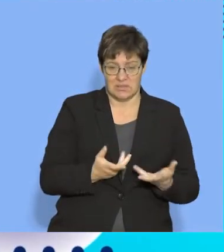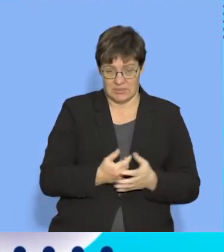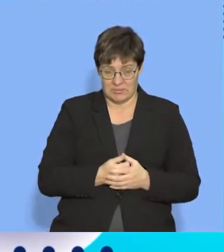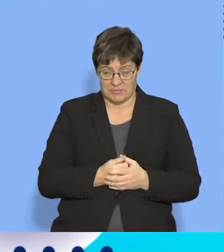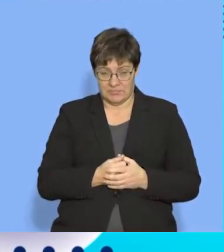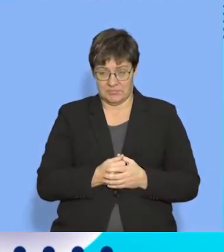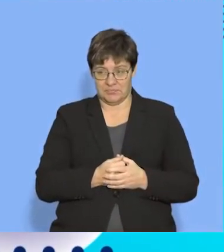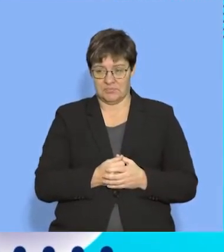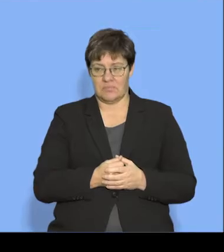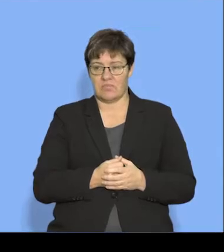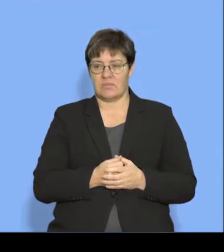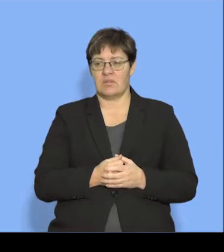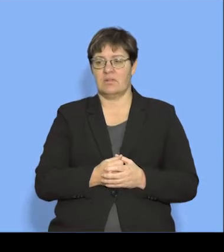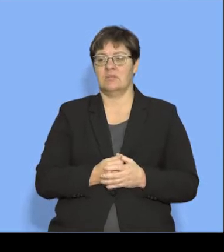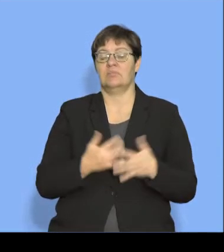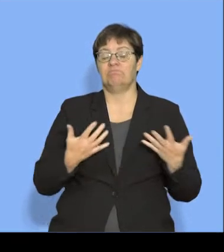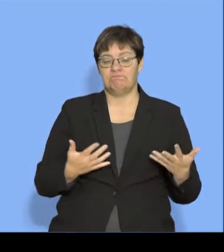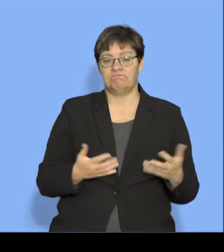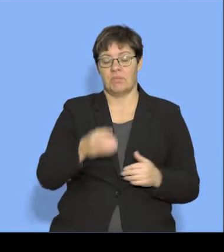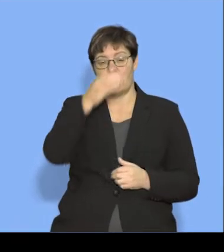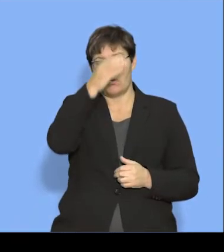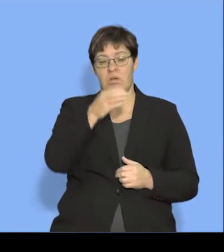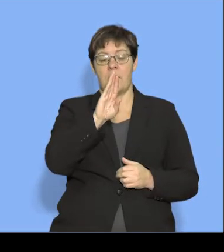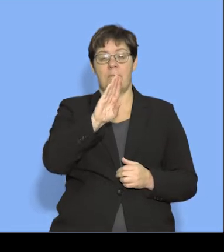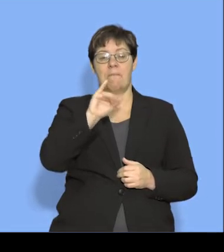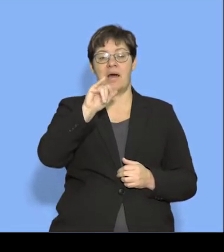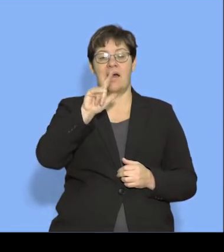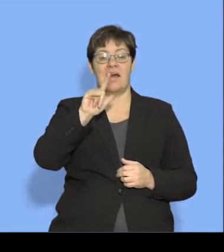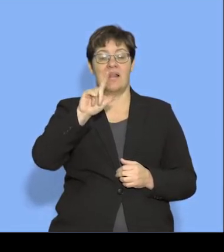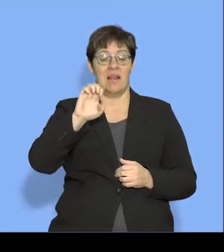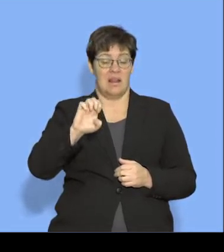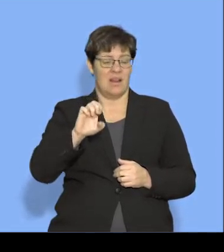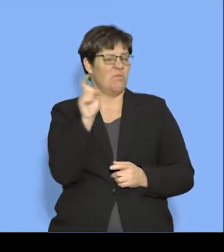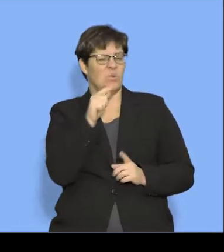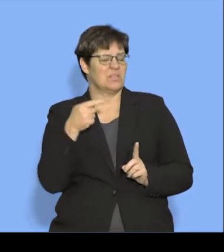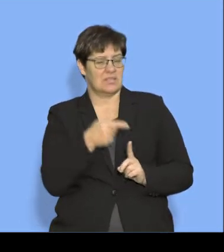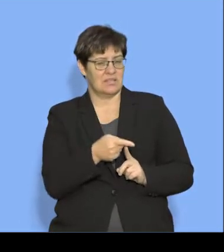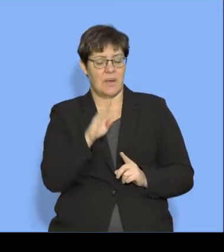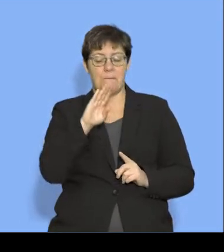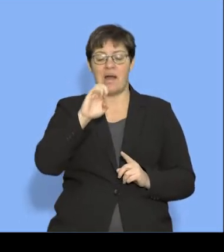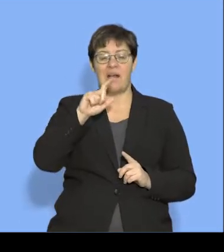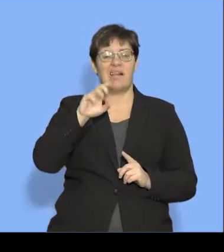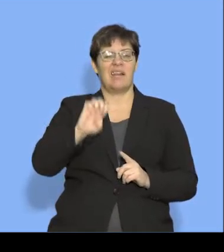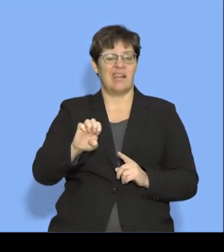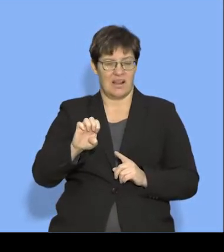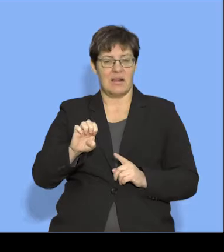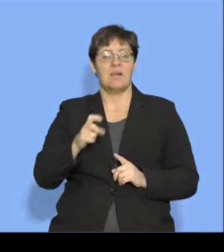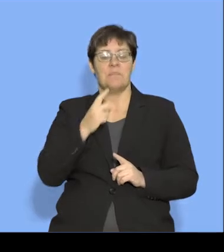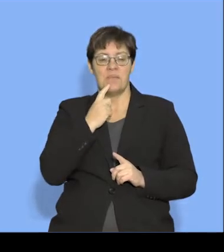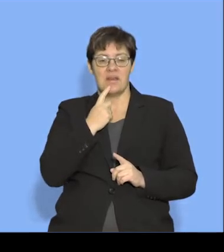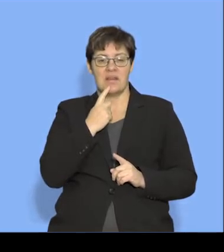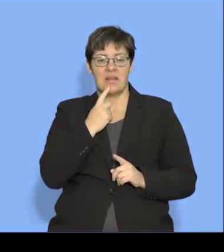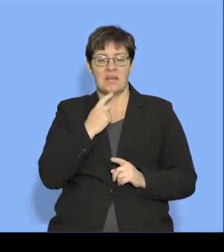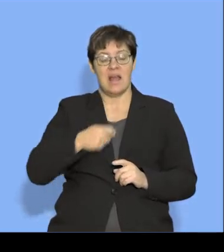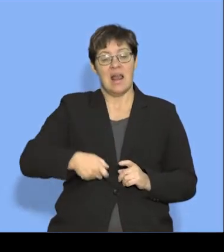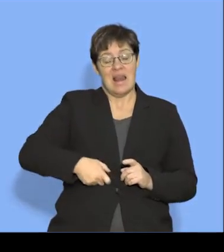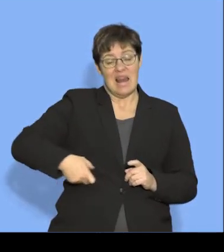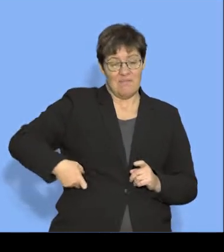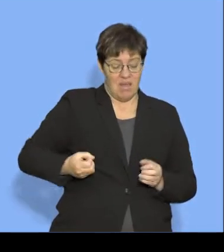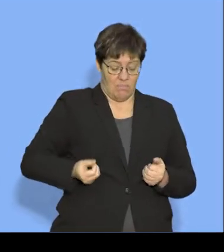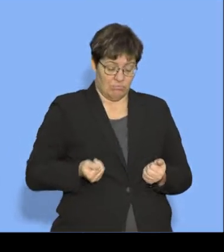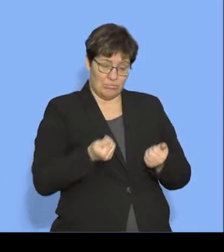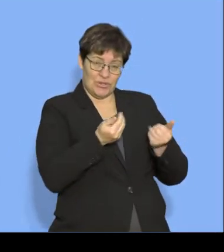chewing. We will look at the concept of what bile is in a bit, and bile is again a secretion produced by the liver that helps